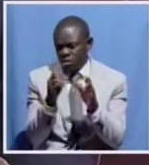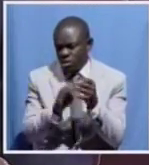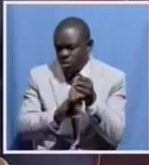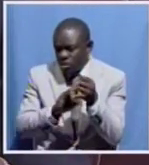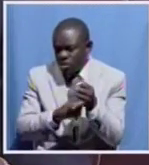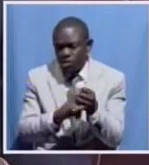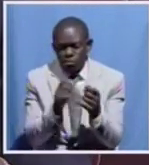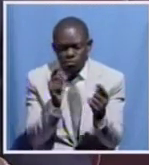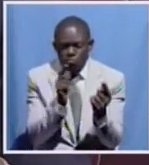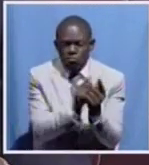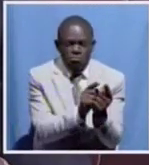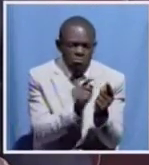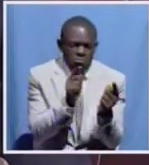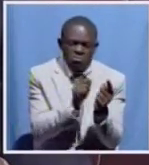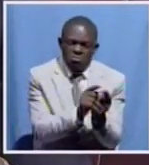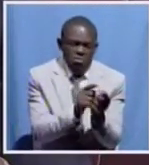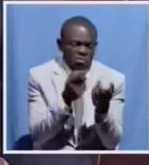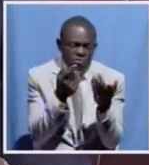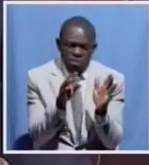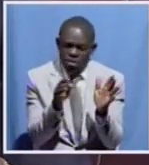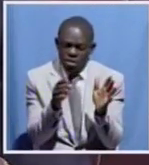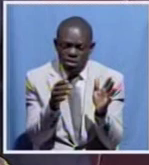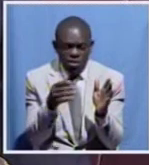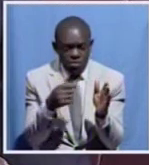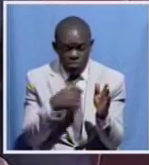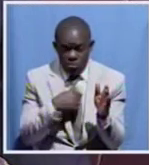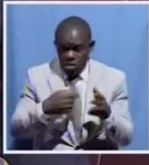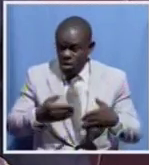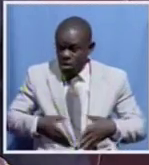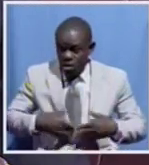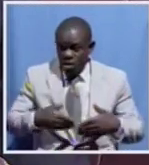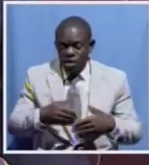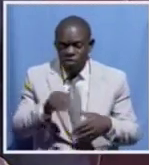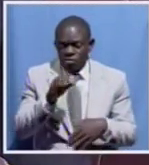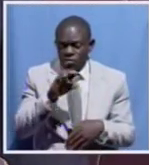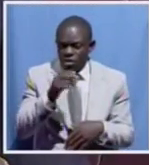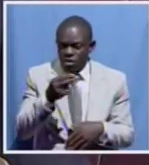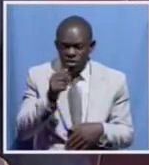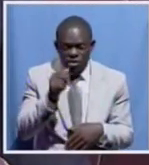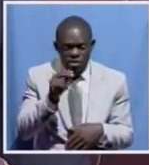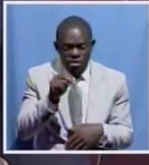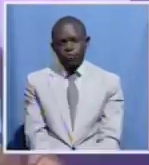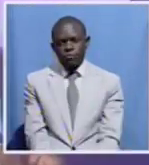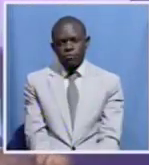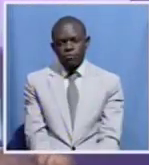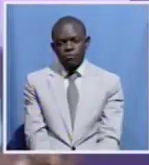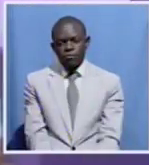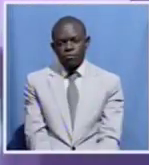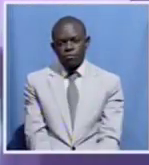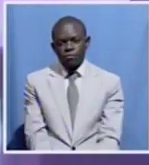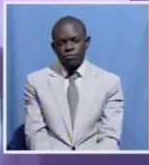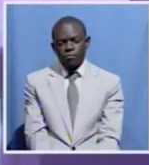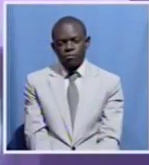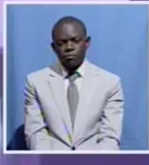collectively. Not even on a one-on-one. I am very happy that we meet the Chancellor also once a year. Now, do you